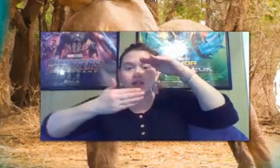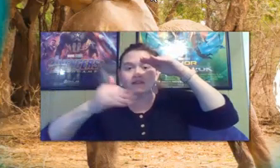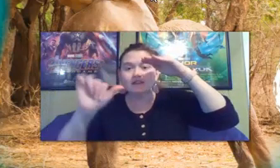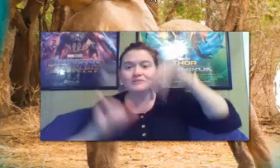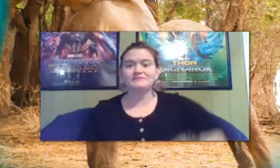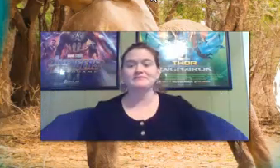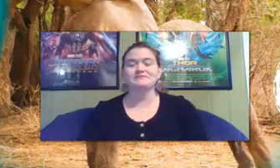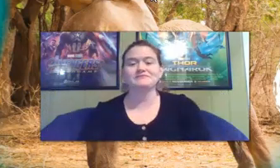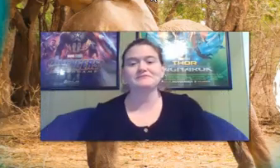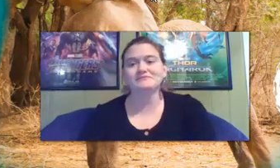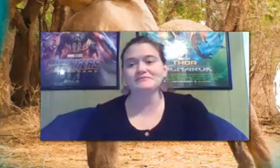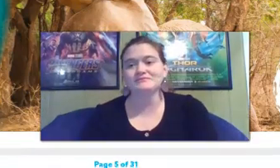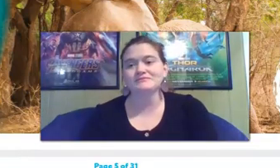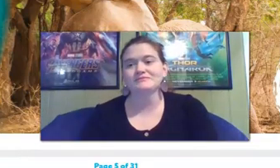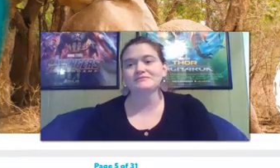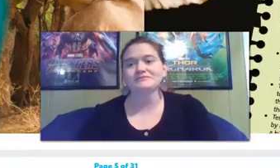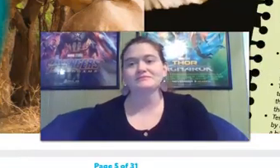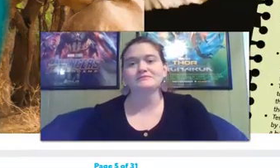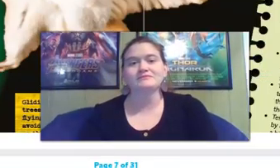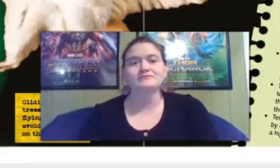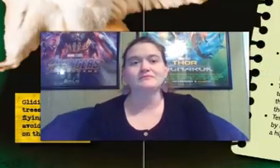it can breathe still.